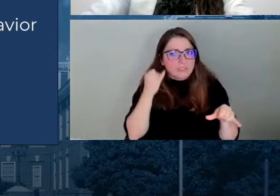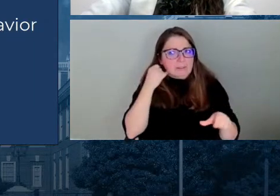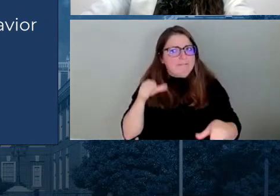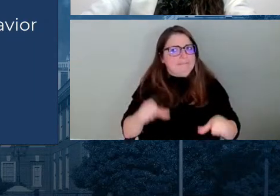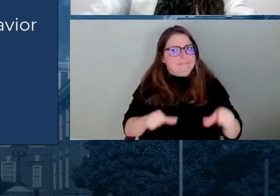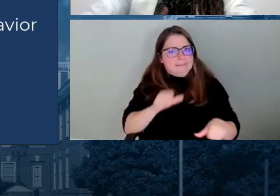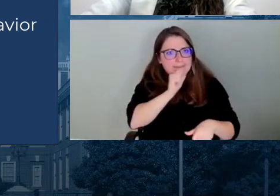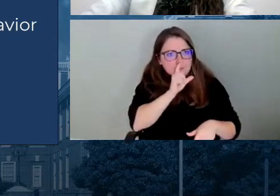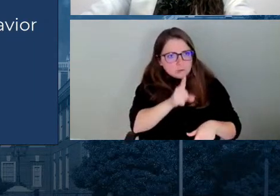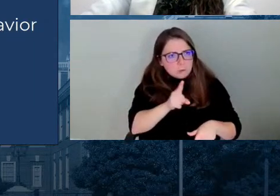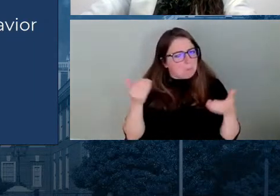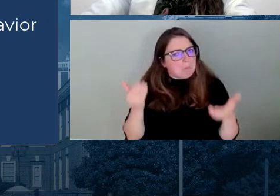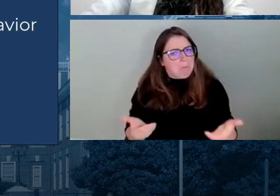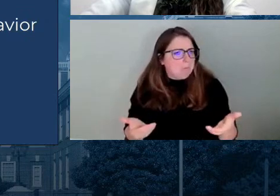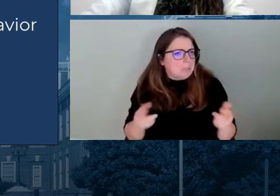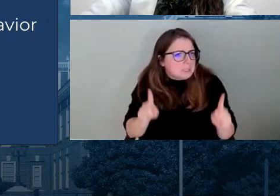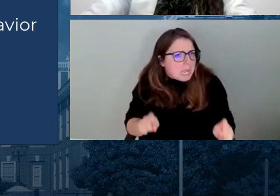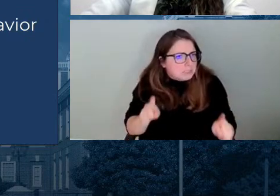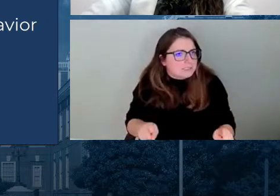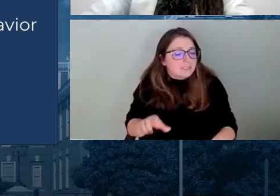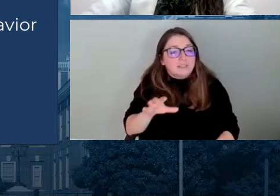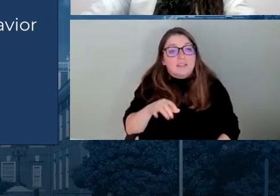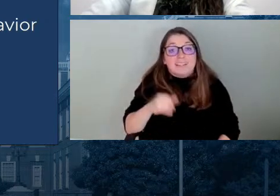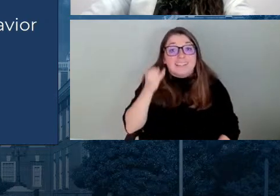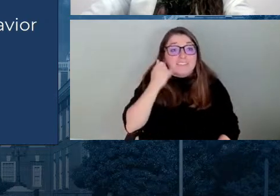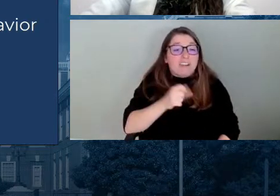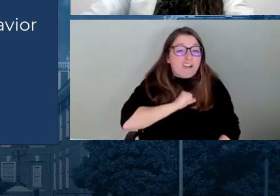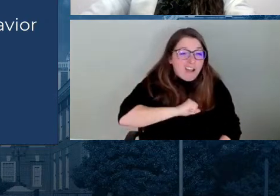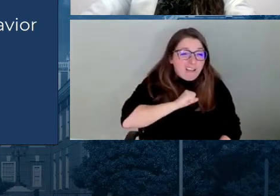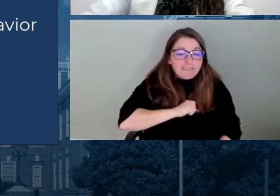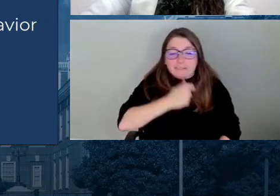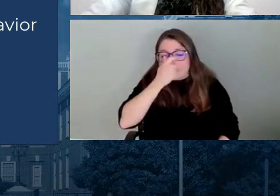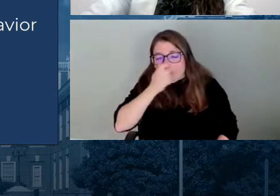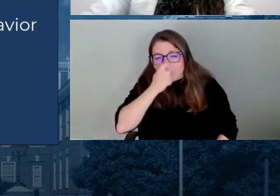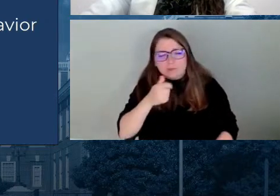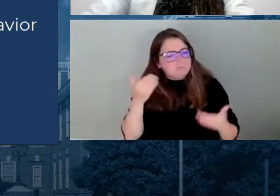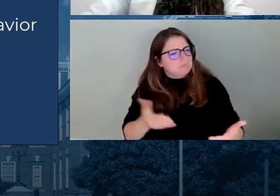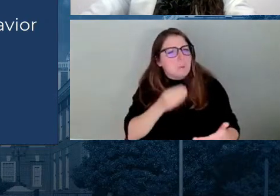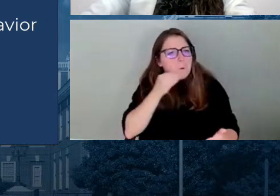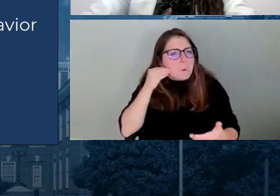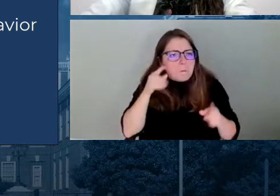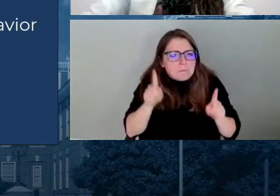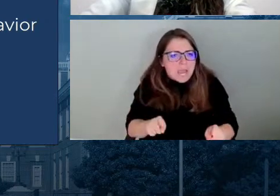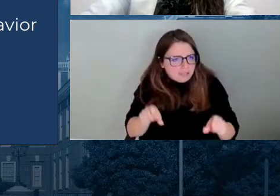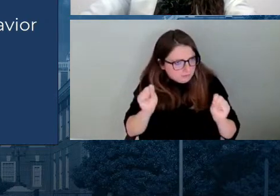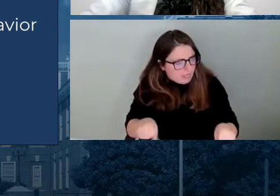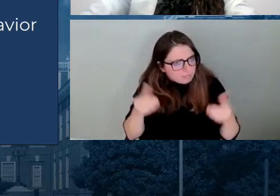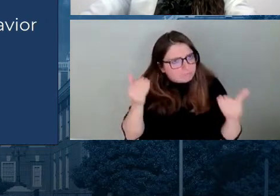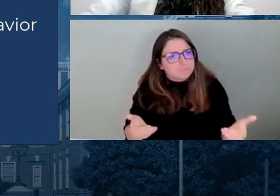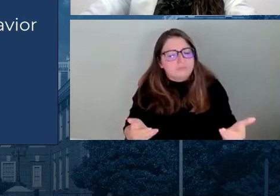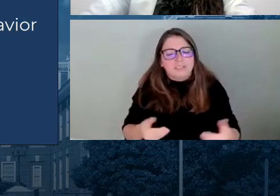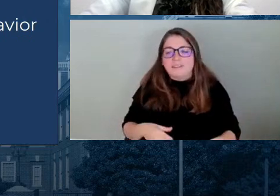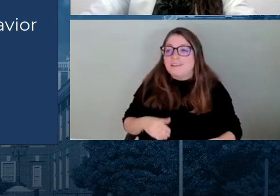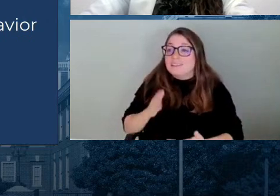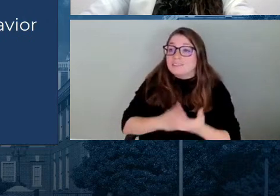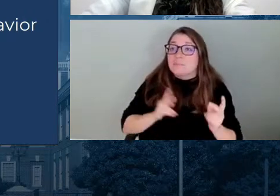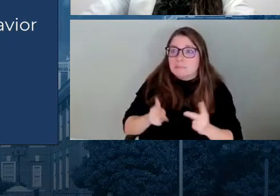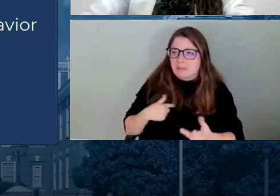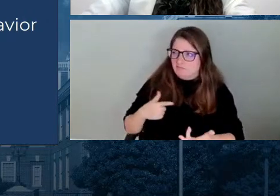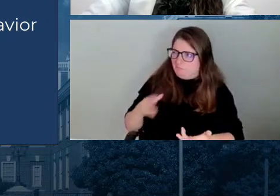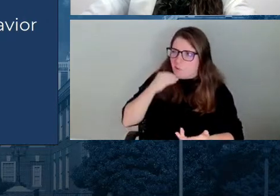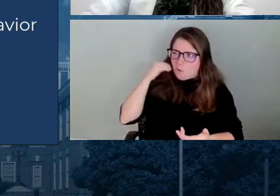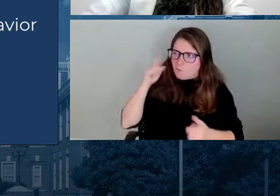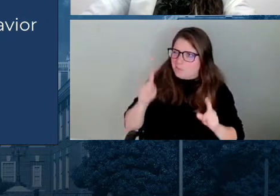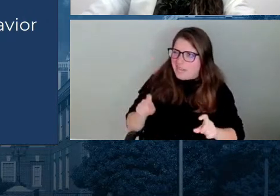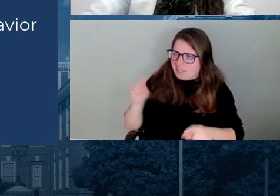COVID-19 test. As soon as that cough or that runny nose starts, you can take a home test. Many people ask, where can I get a home test these days? And what I